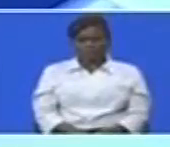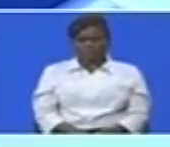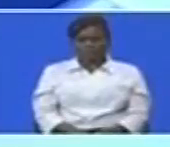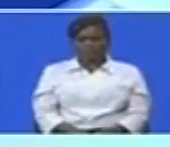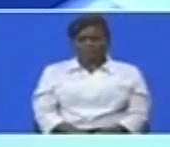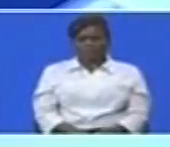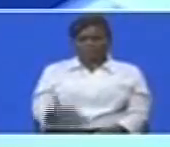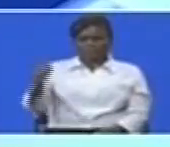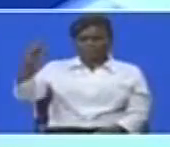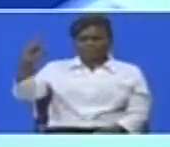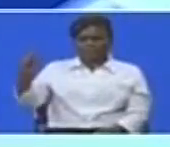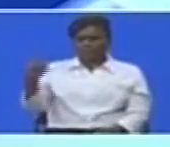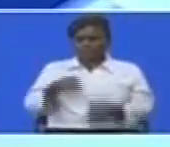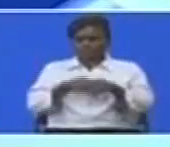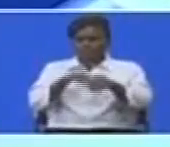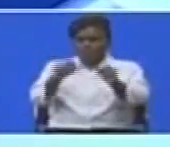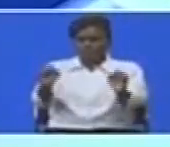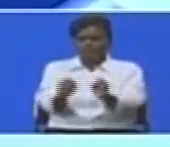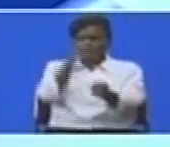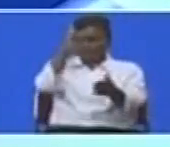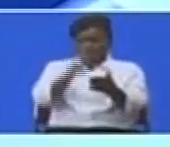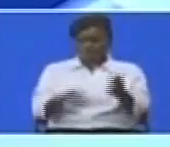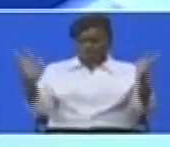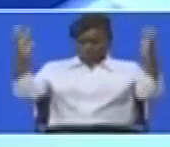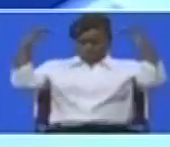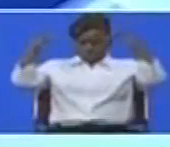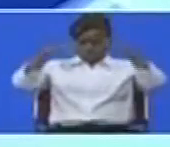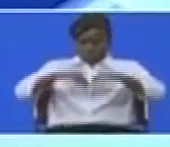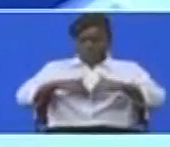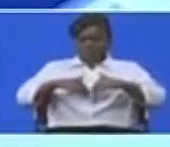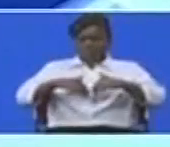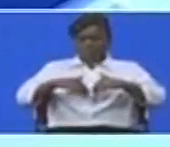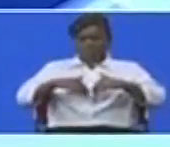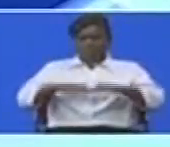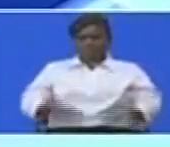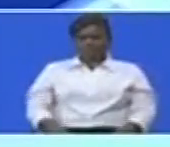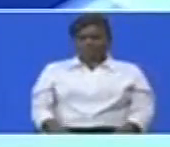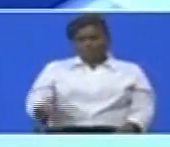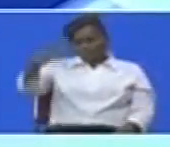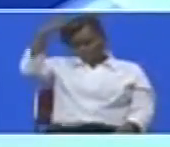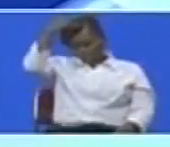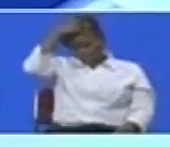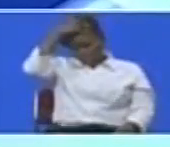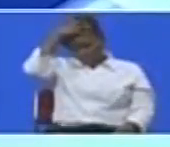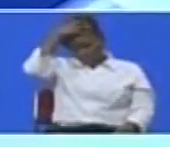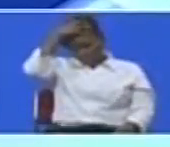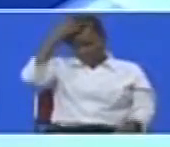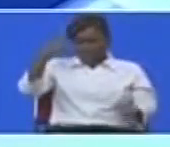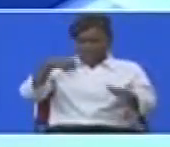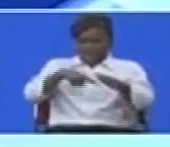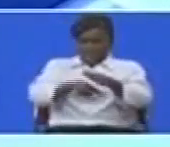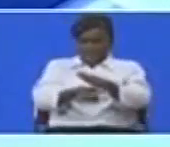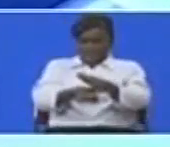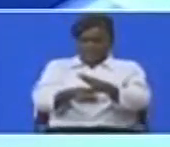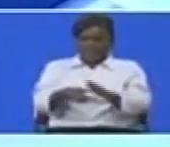So Alex Jamwada is keeping an eye on what's going on at that conference for you. Pope Francis ventured into one of the